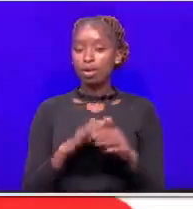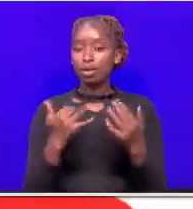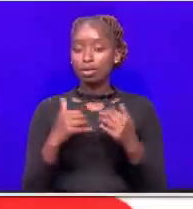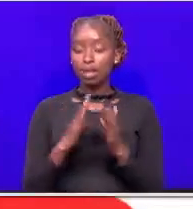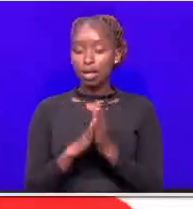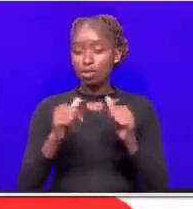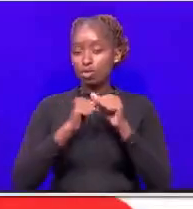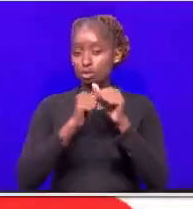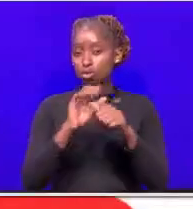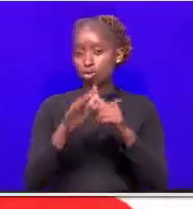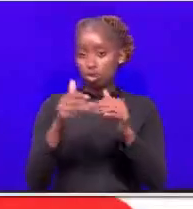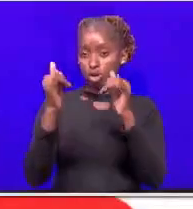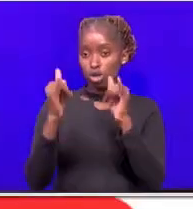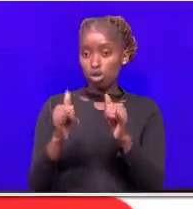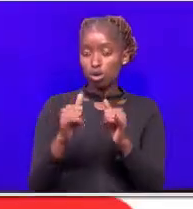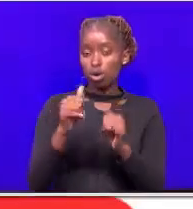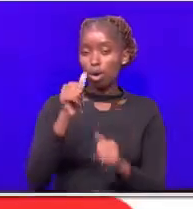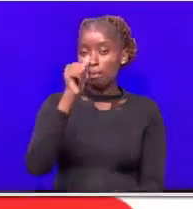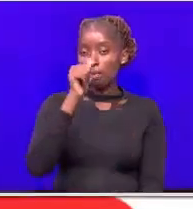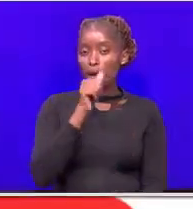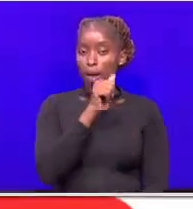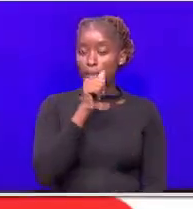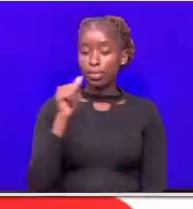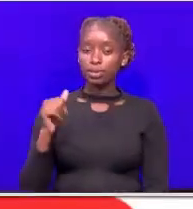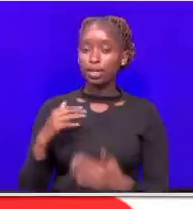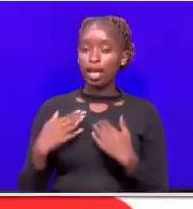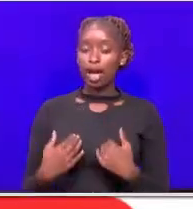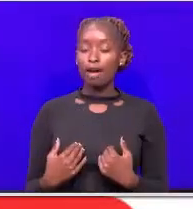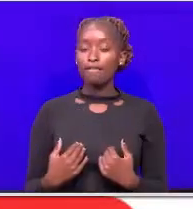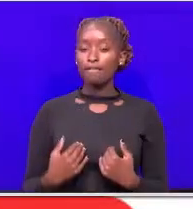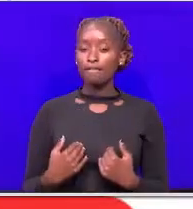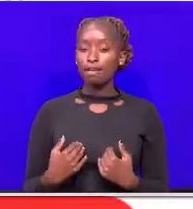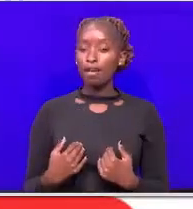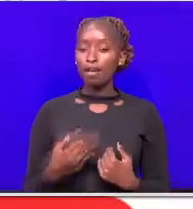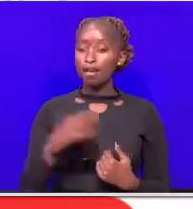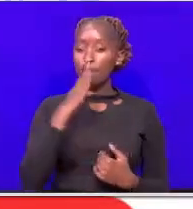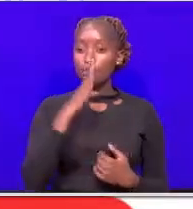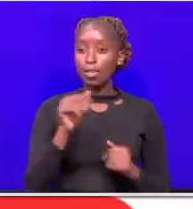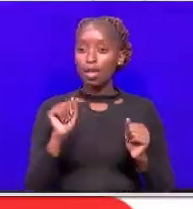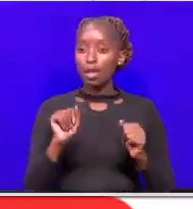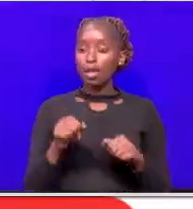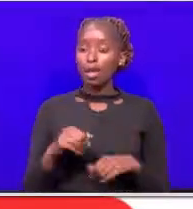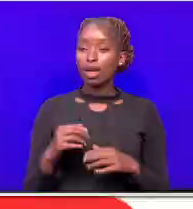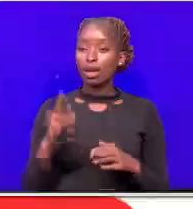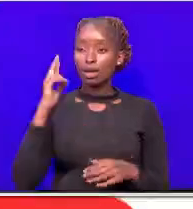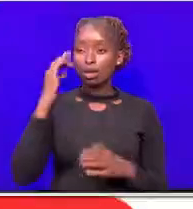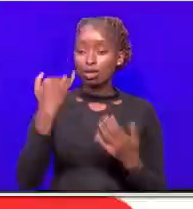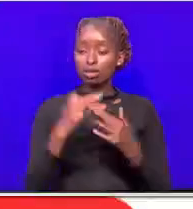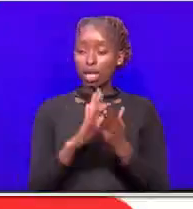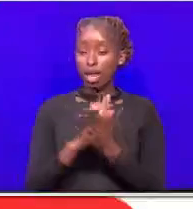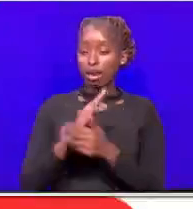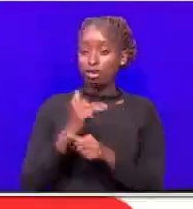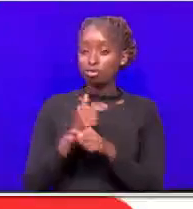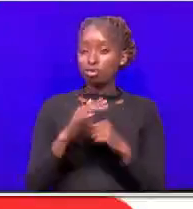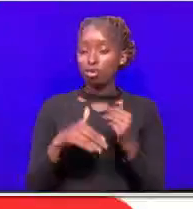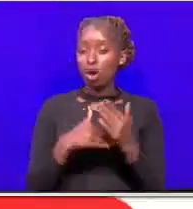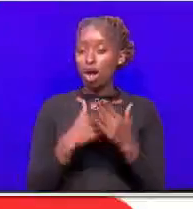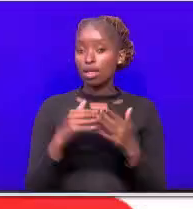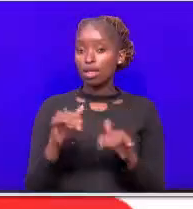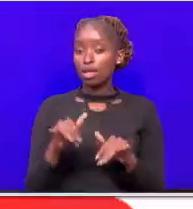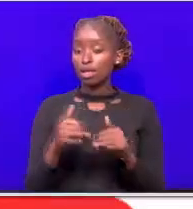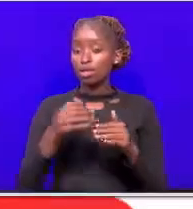new independent Electoral and Boundaries Commission IEBC be in motion to beat this year's deadline for the